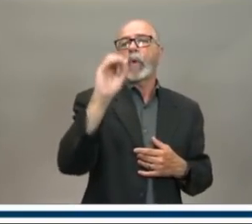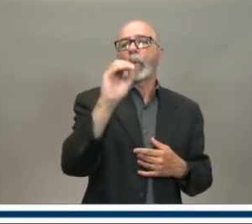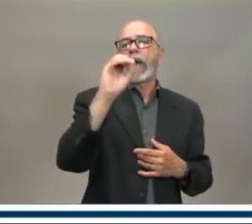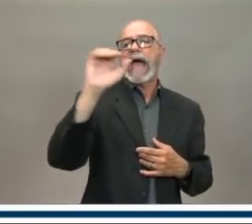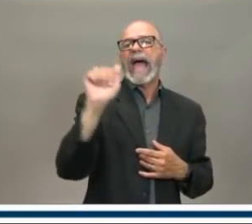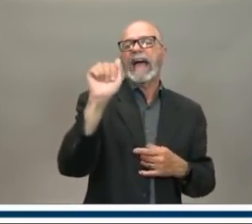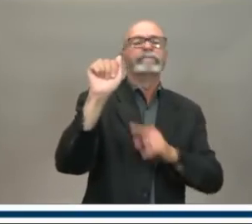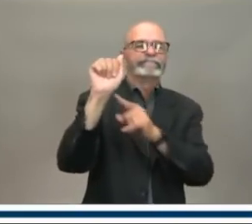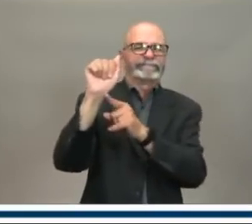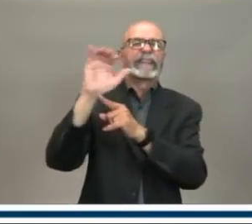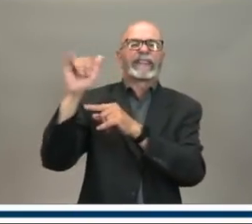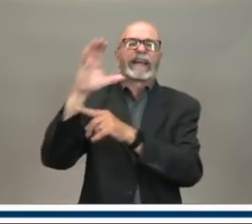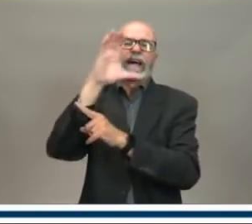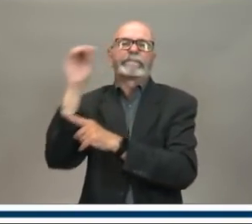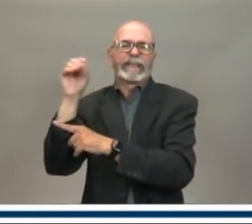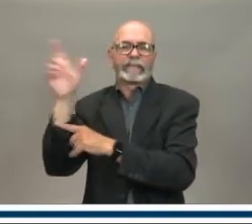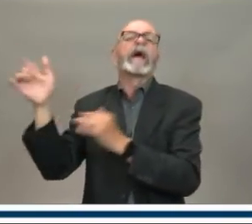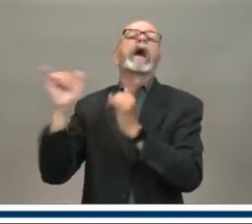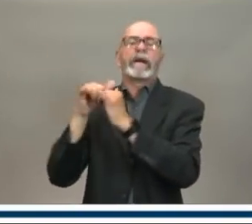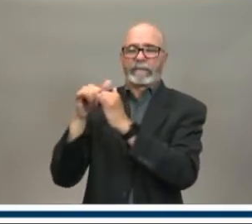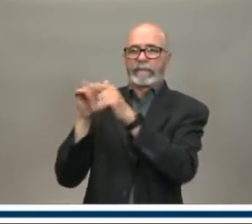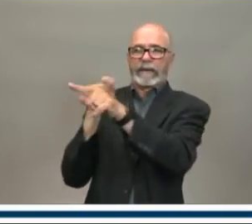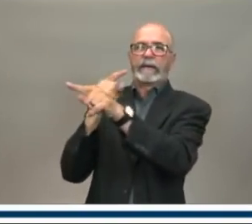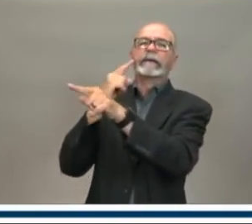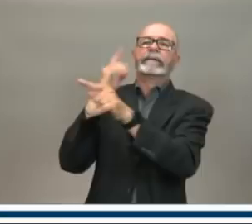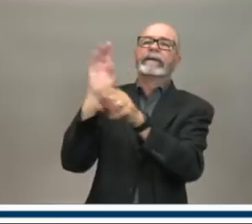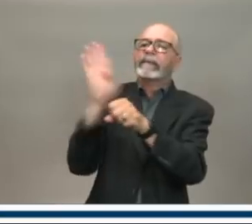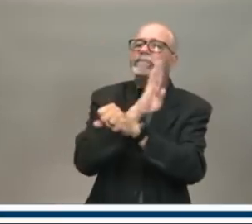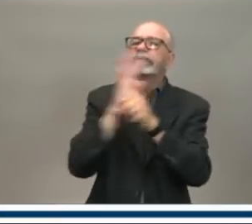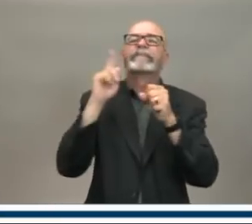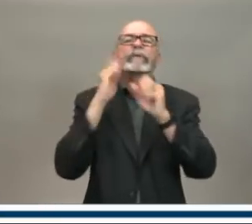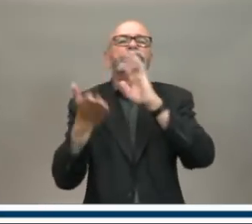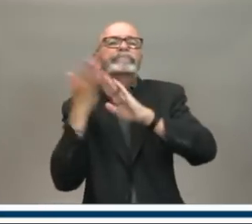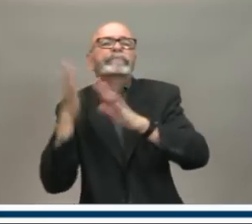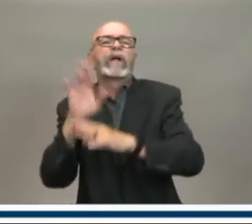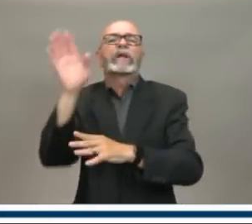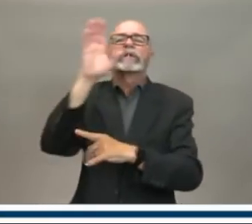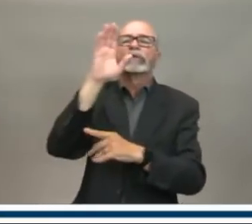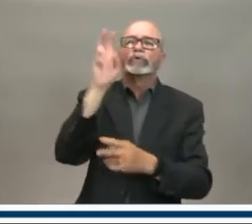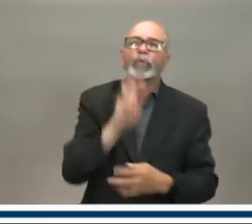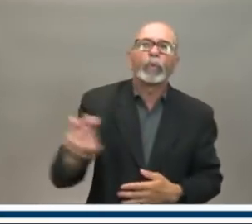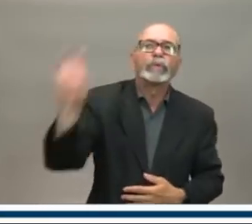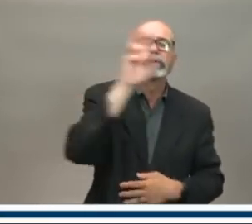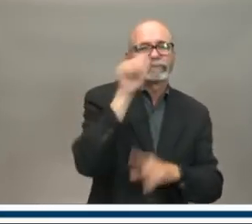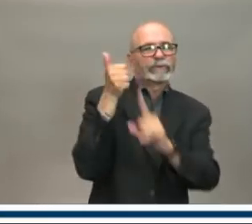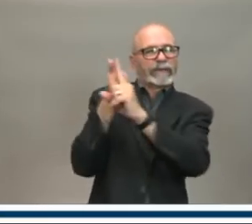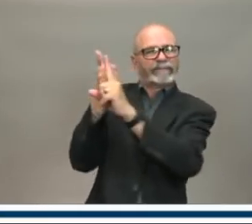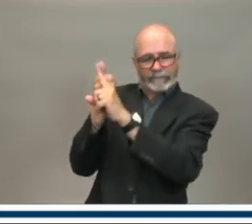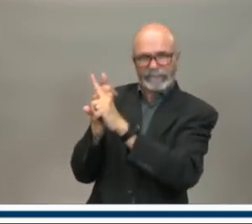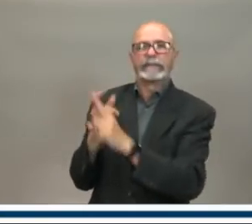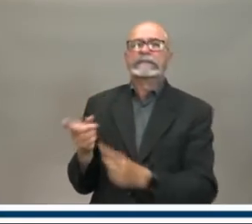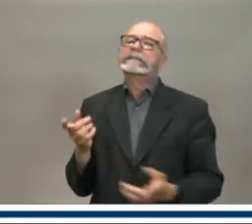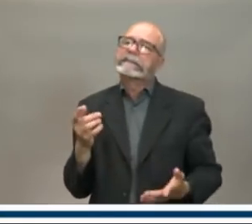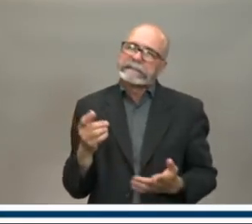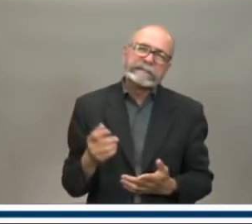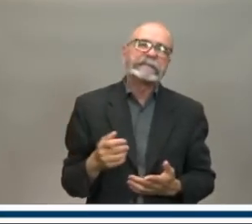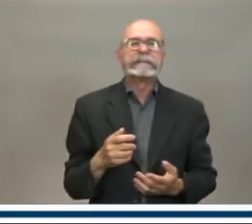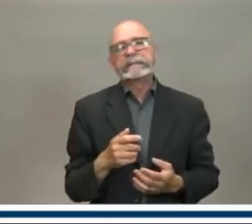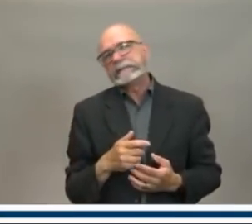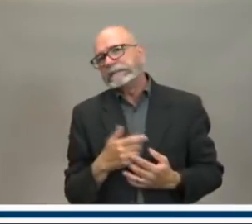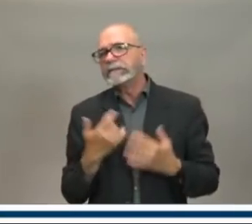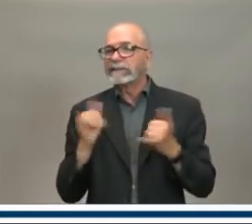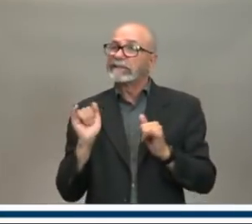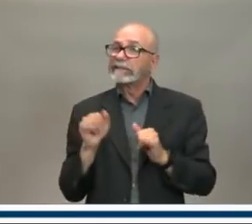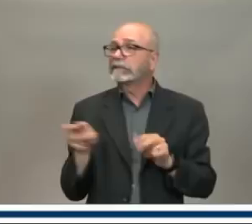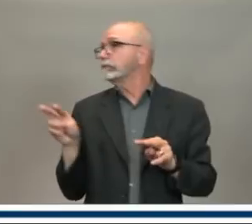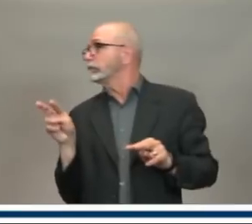directly targeting at those sectors. But this will be one of those years where we as